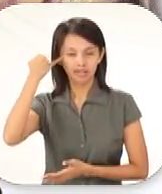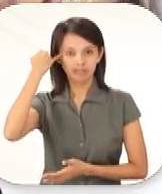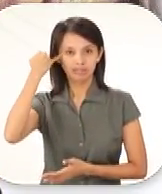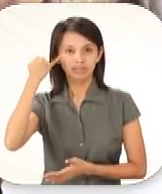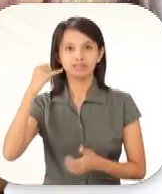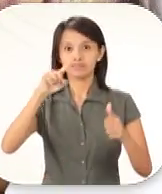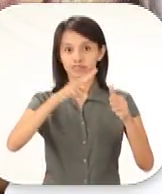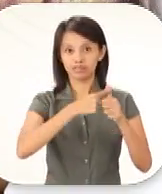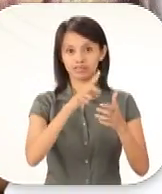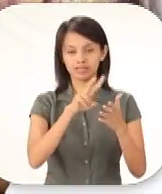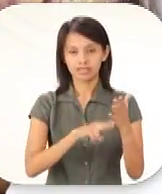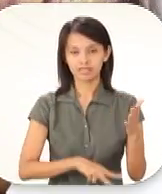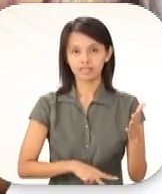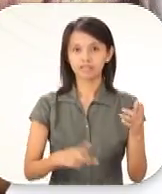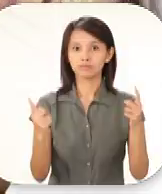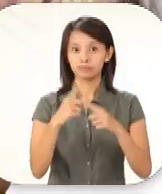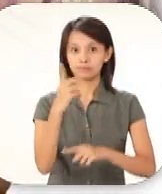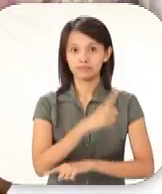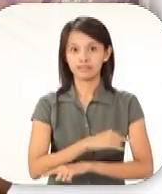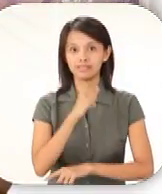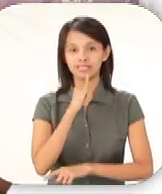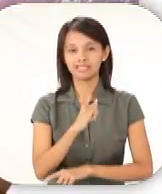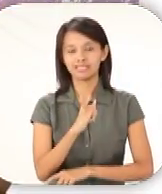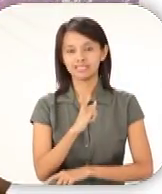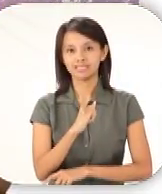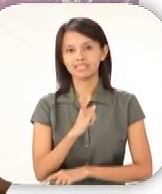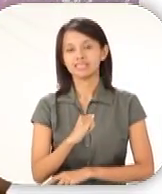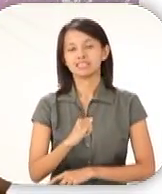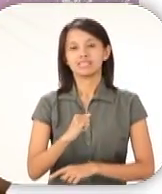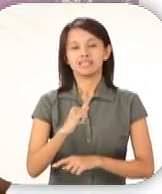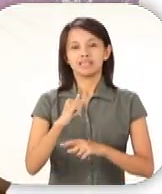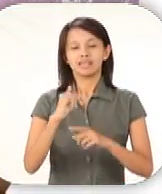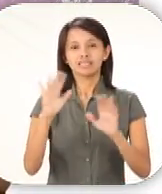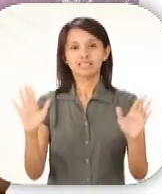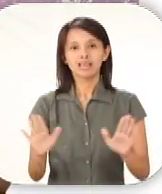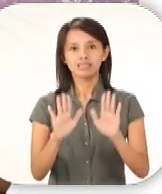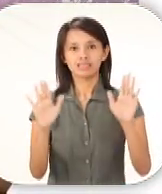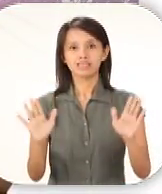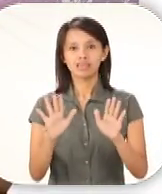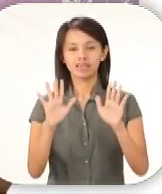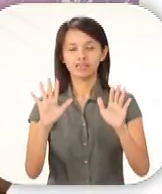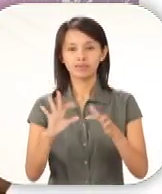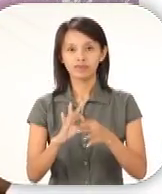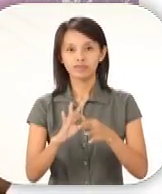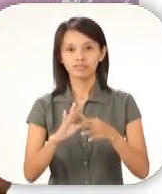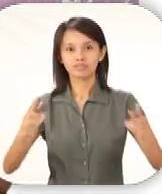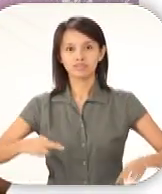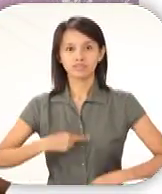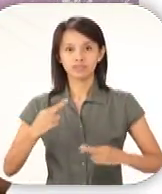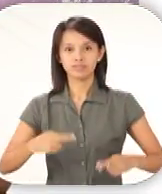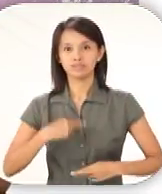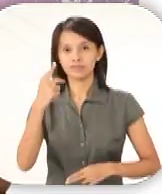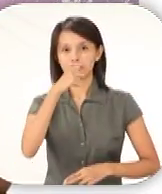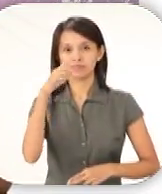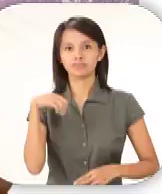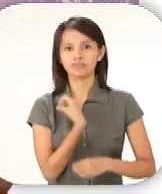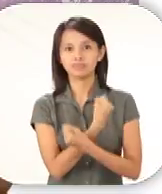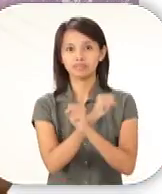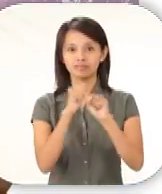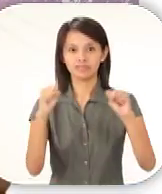already indicated during the reflection on the first reading, today is Laetare Sunday, Sunday of